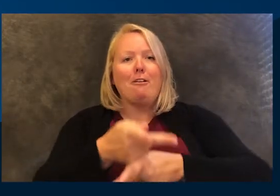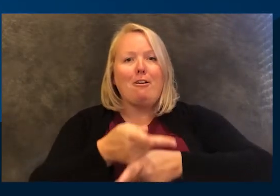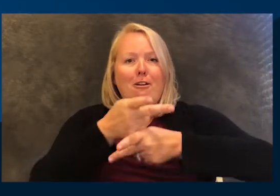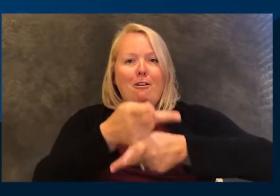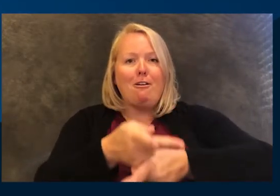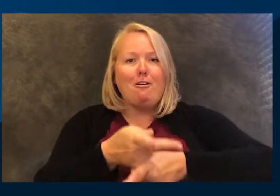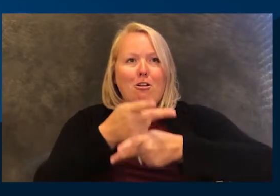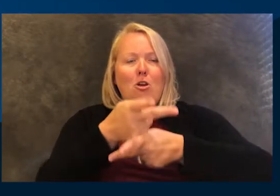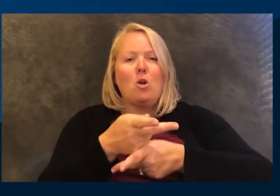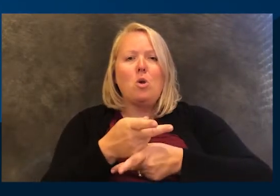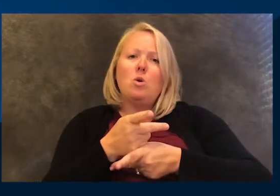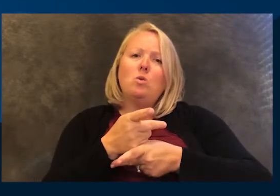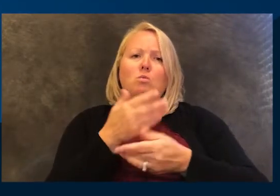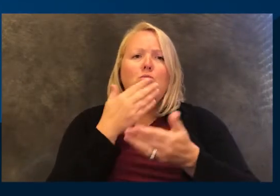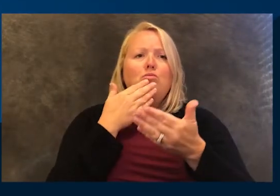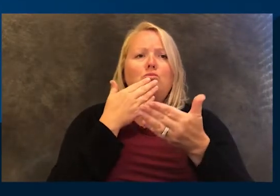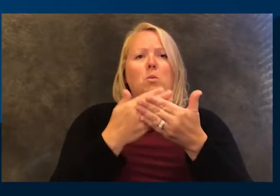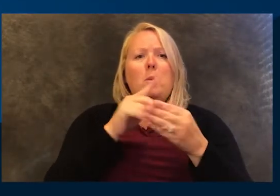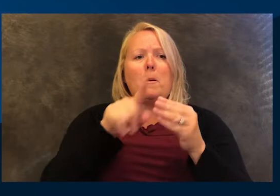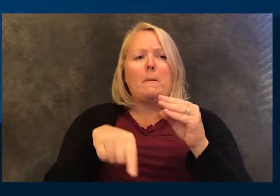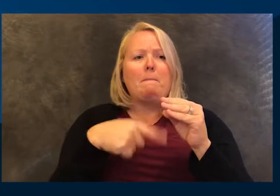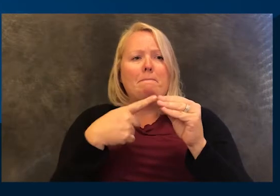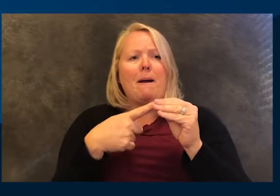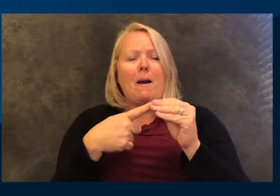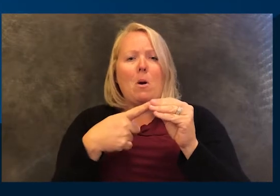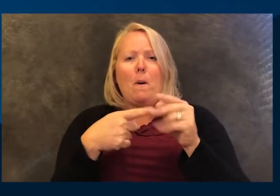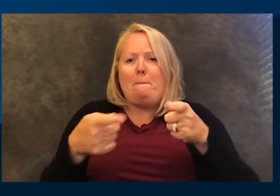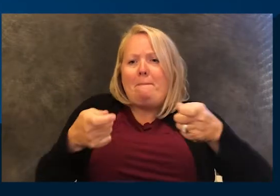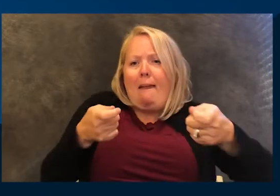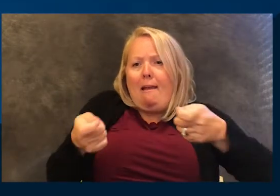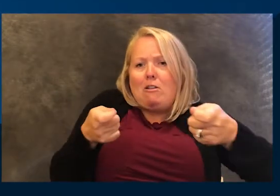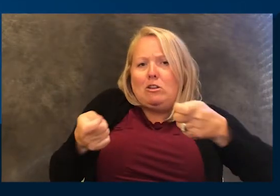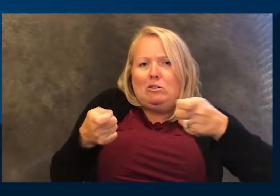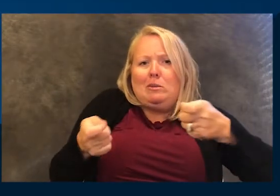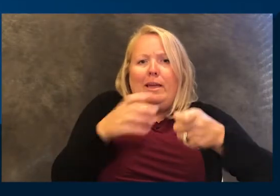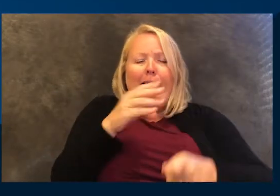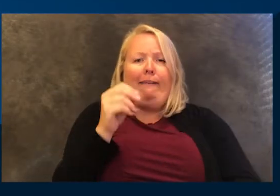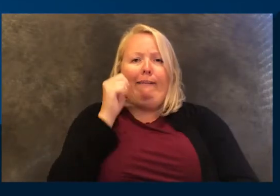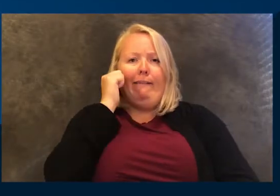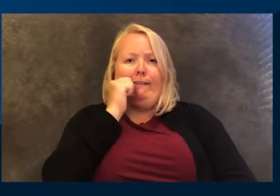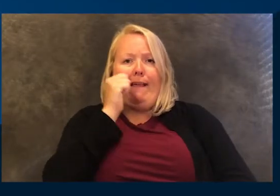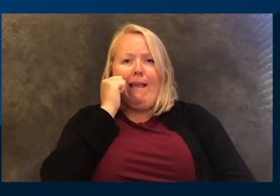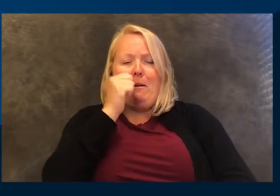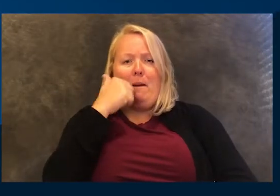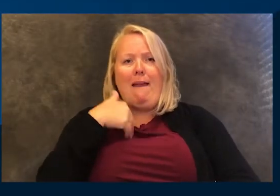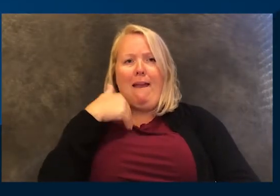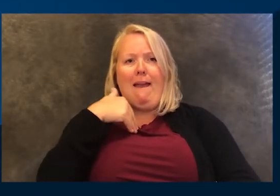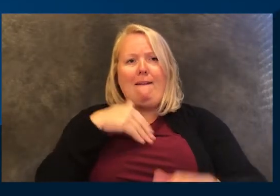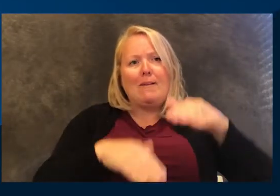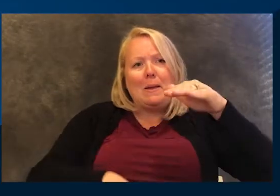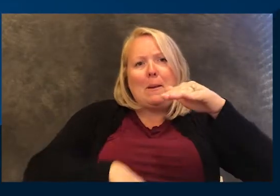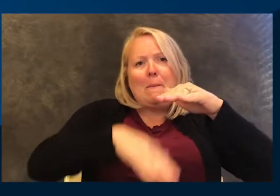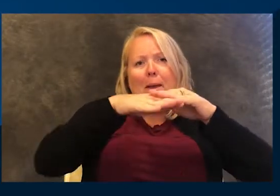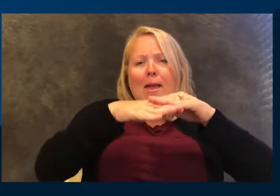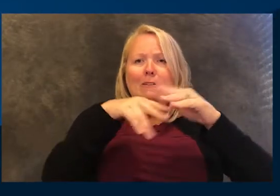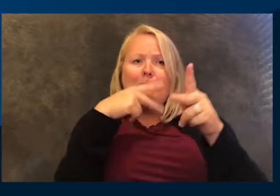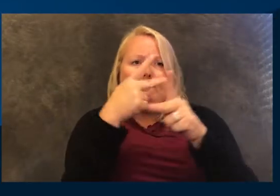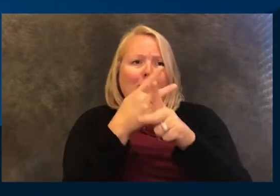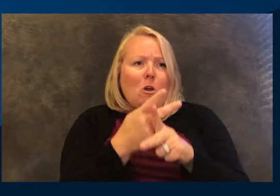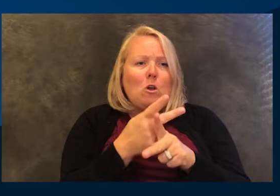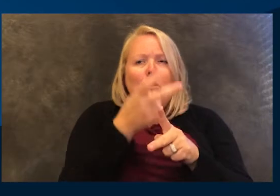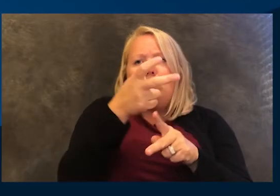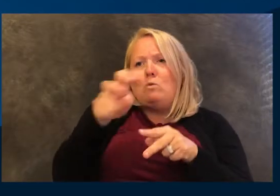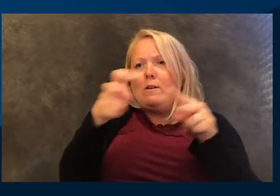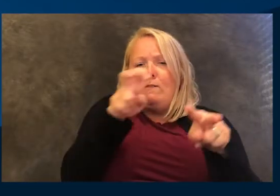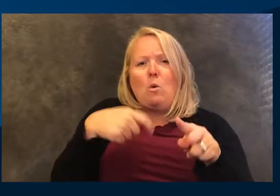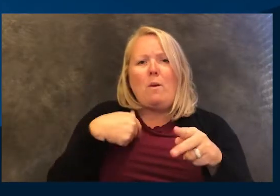very judicious about capacity management and daily have a capacity management and outside transfer strategy so that we're